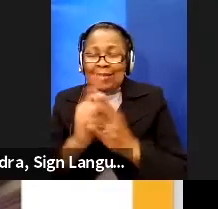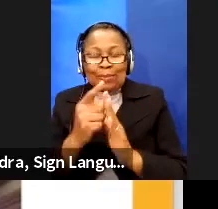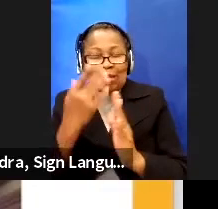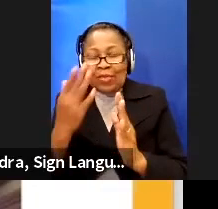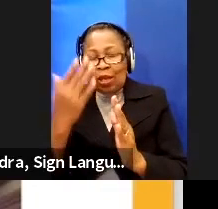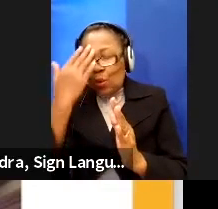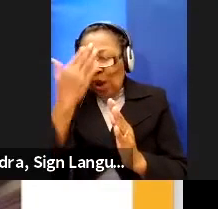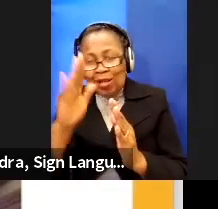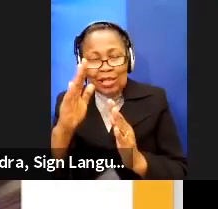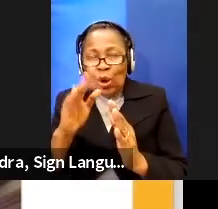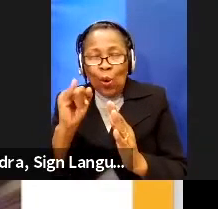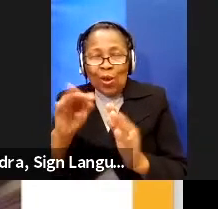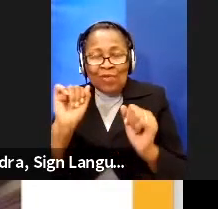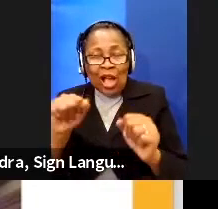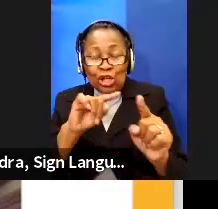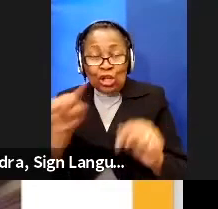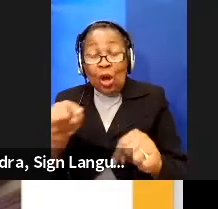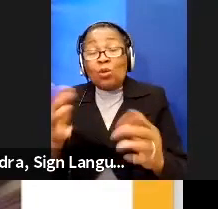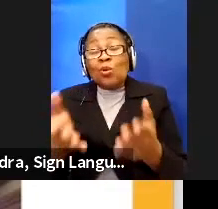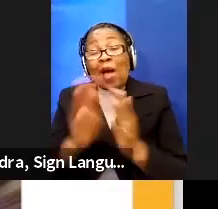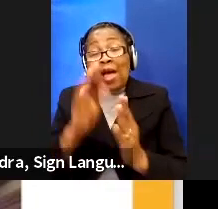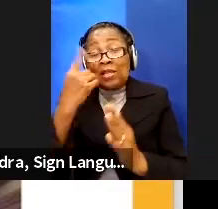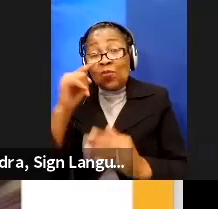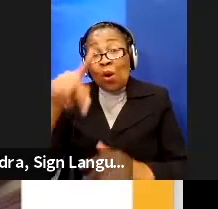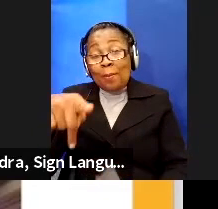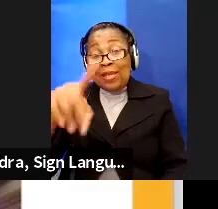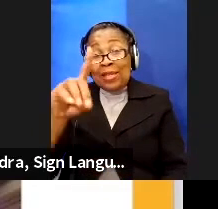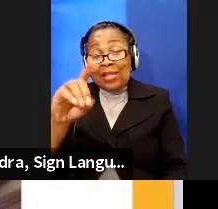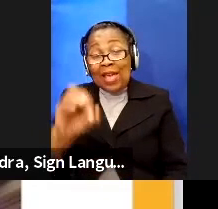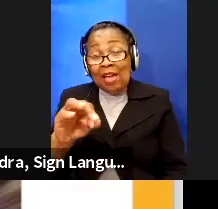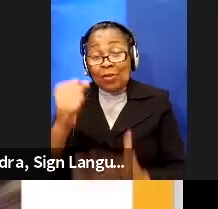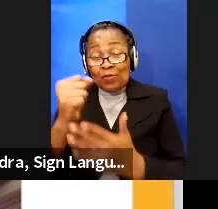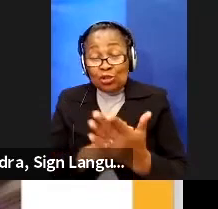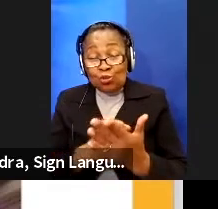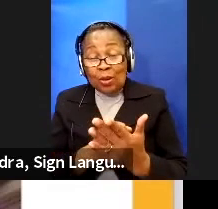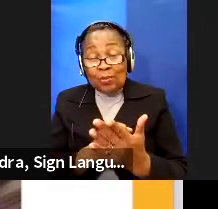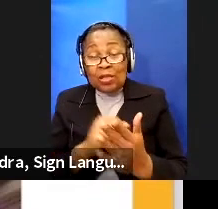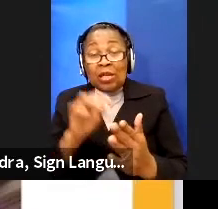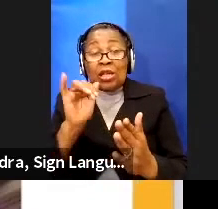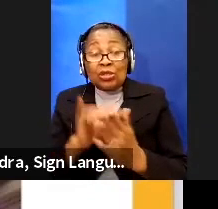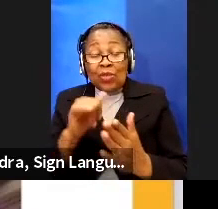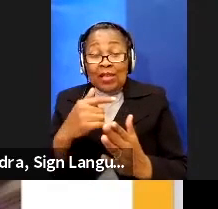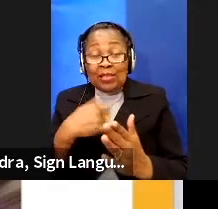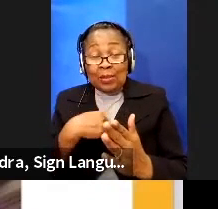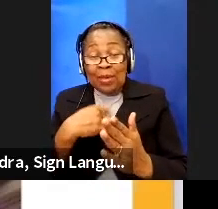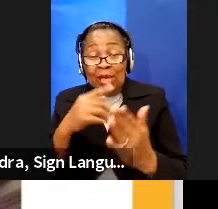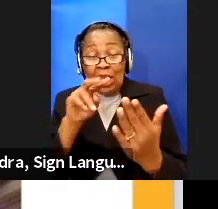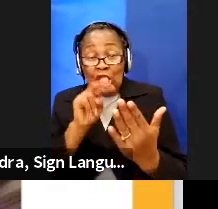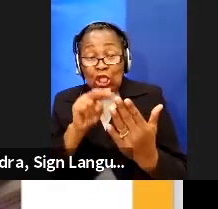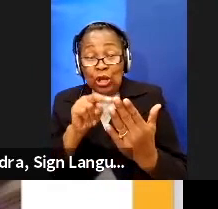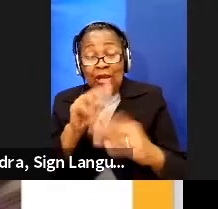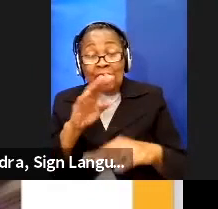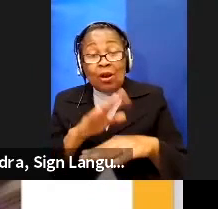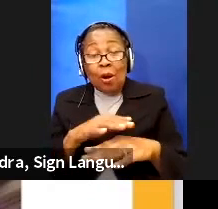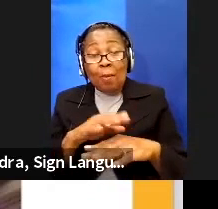could go, I just asked for a PDF of the script. And so this is me looking at it on my iPad with